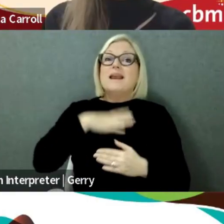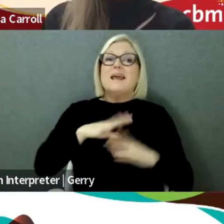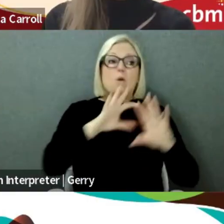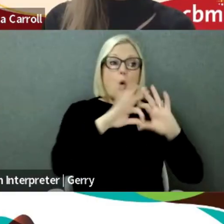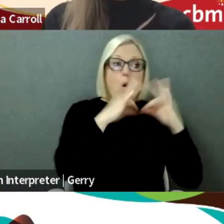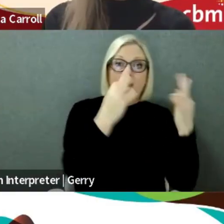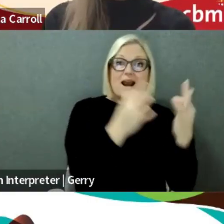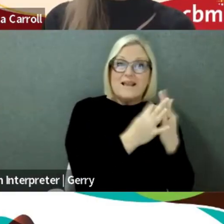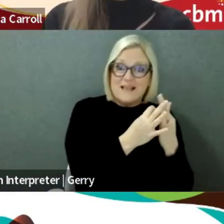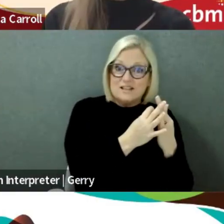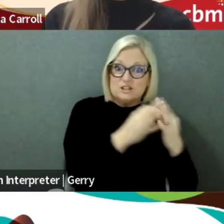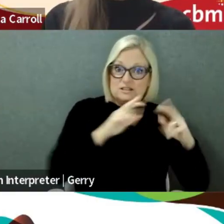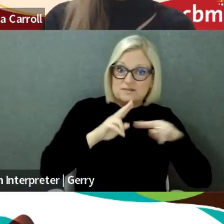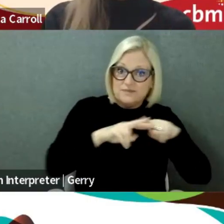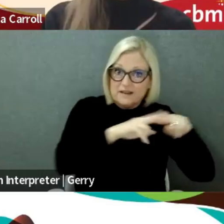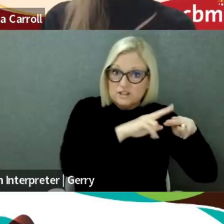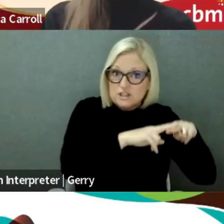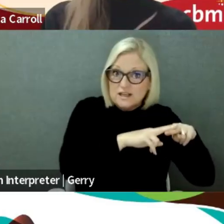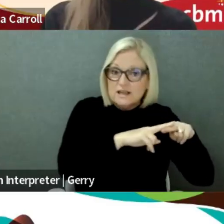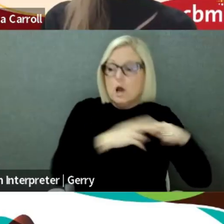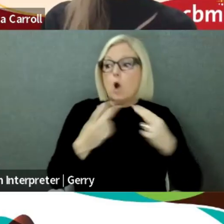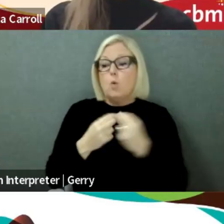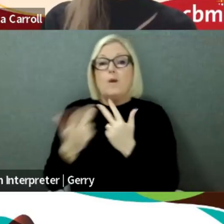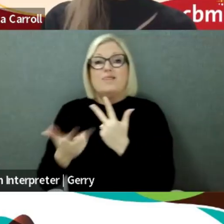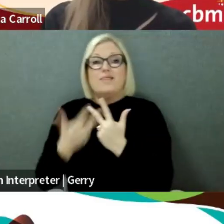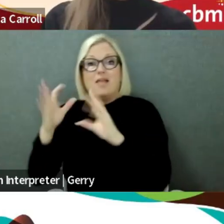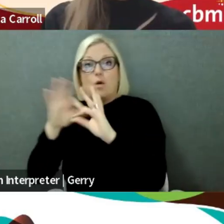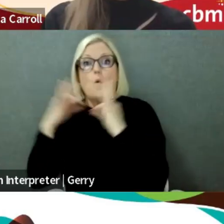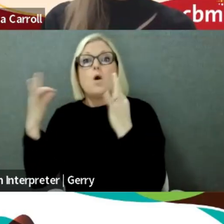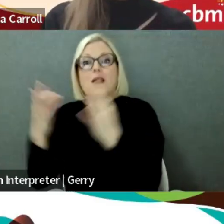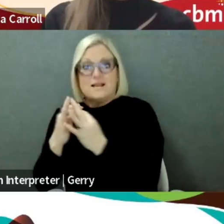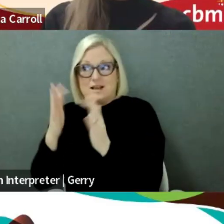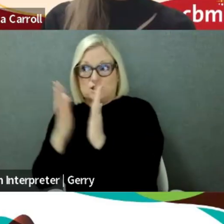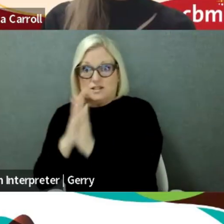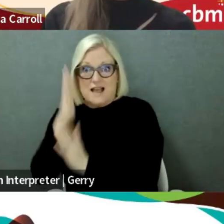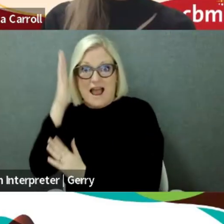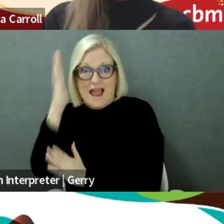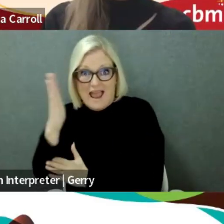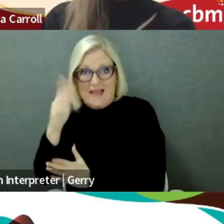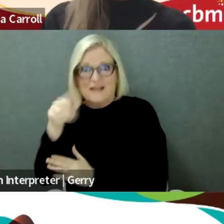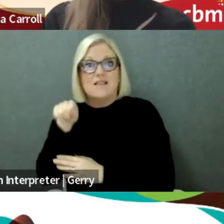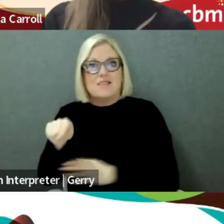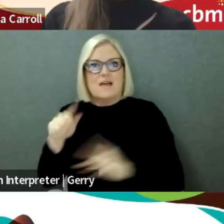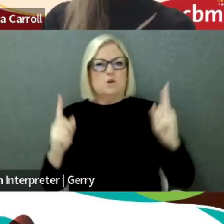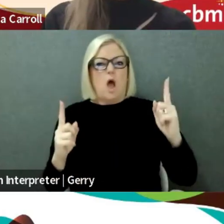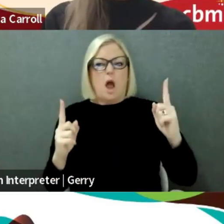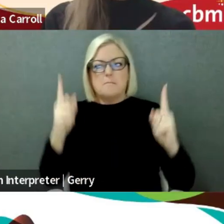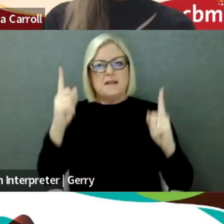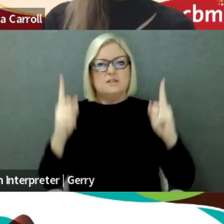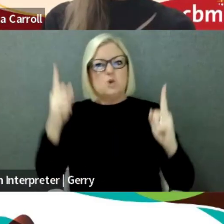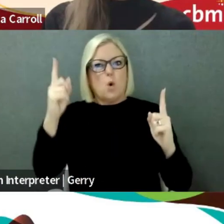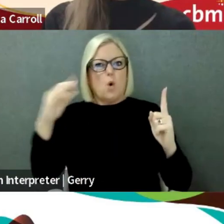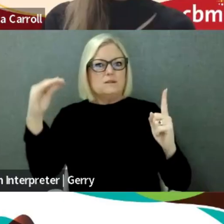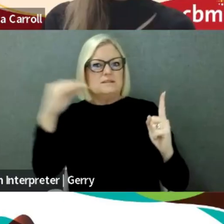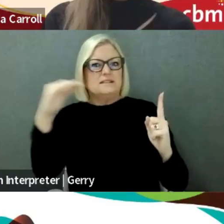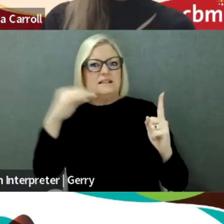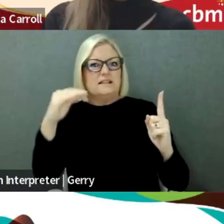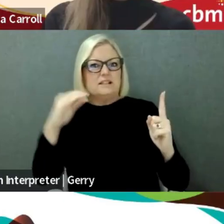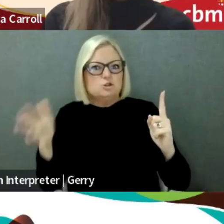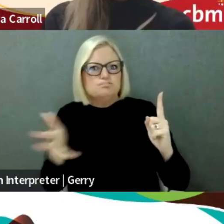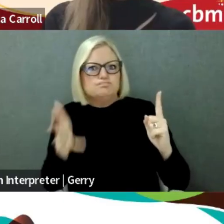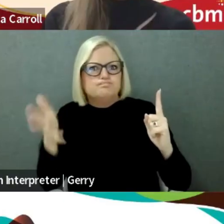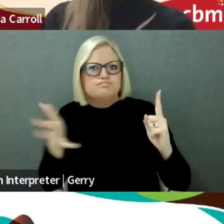with psychosocial disability movements that are more advanced. This type of peer support helped us build our own